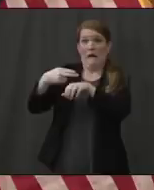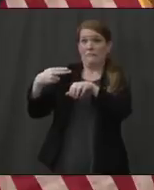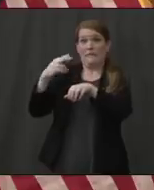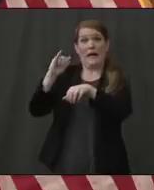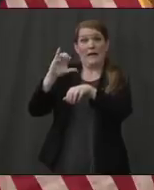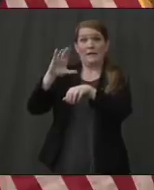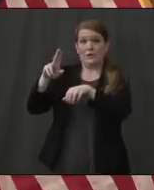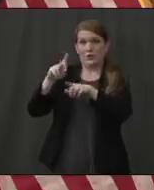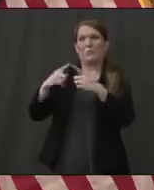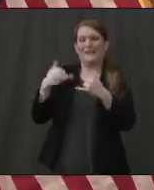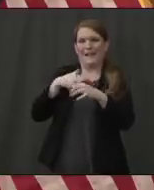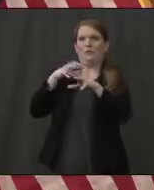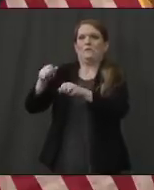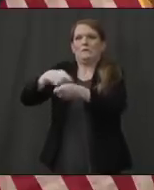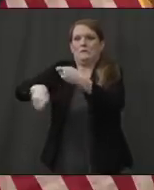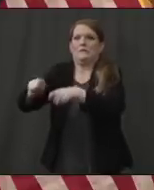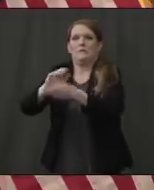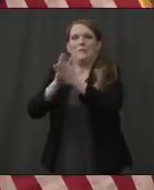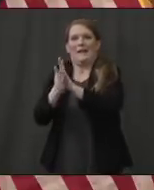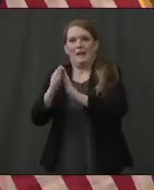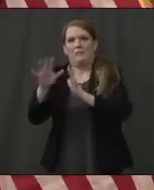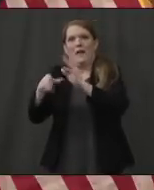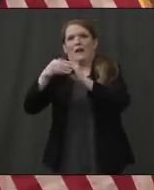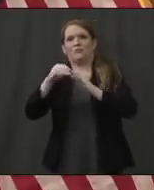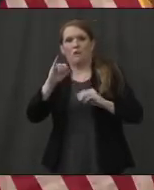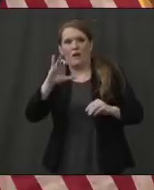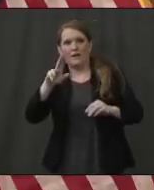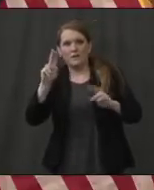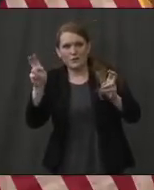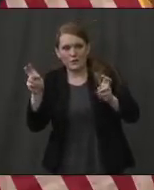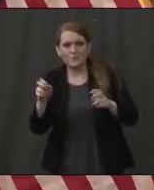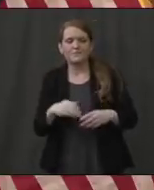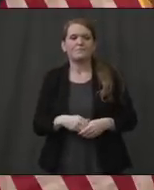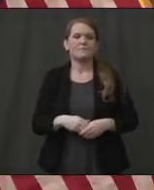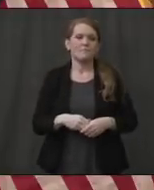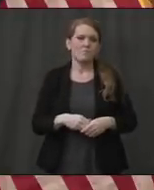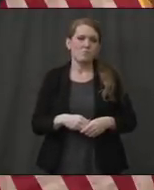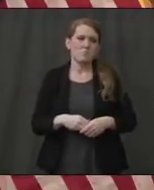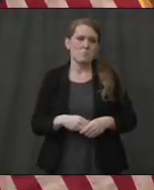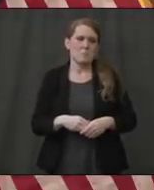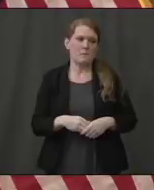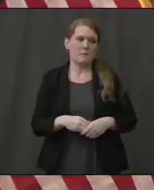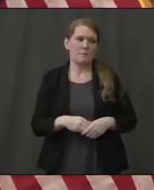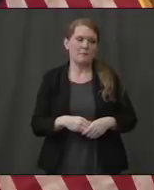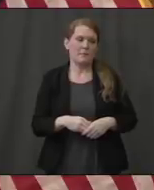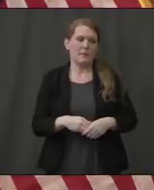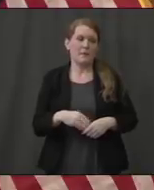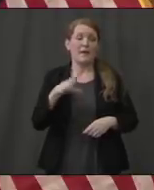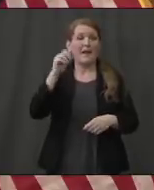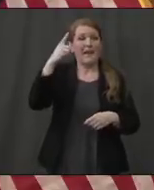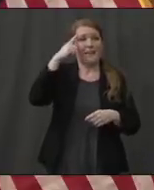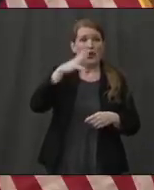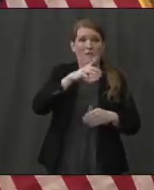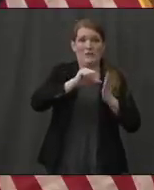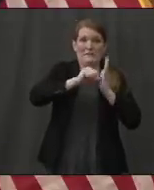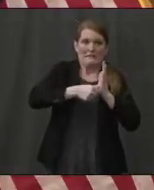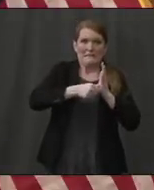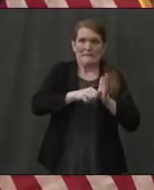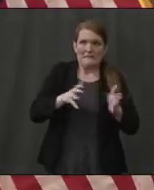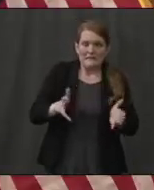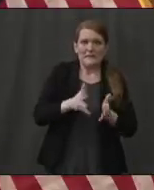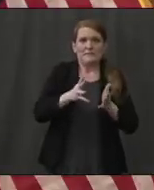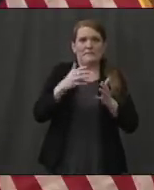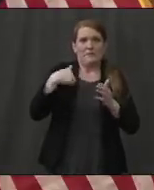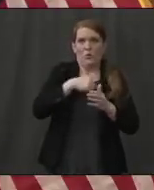ago. And again, in response to the governor's strong suggestion that we increase capacity by 50%, we have